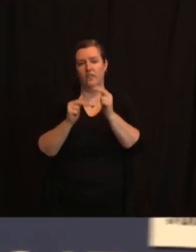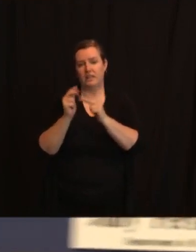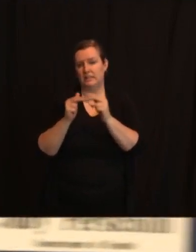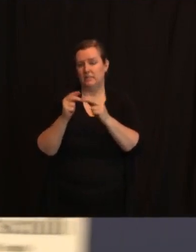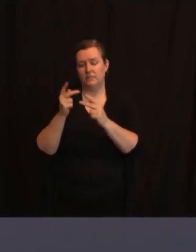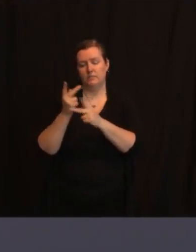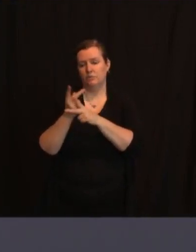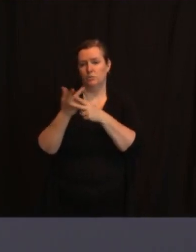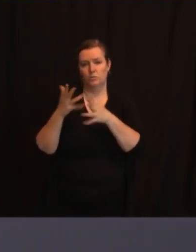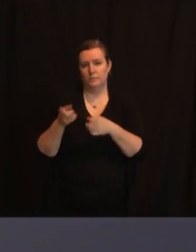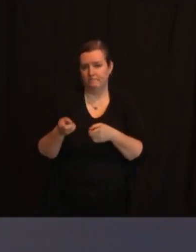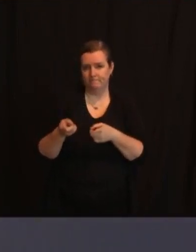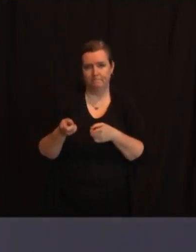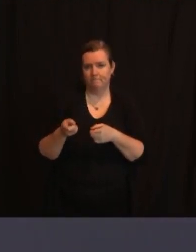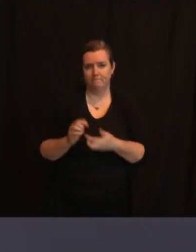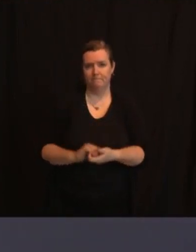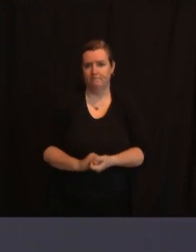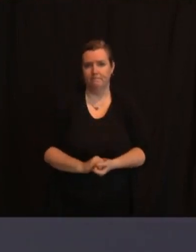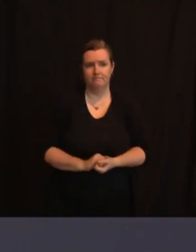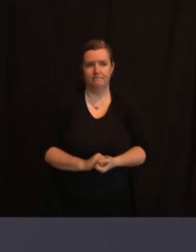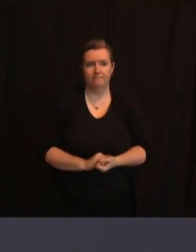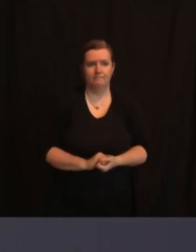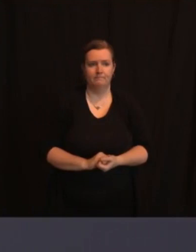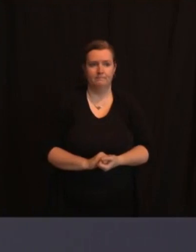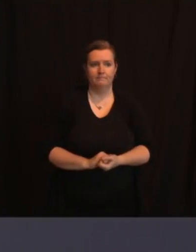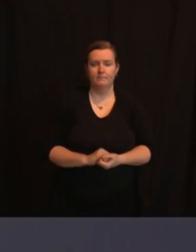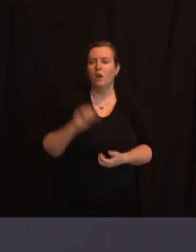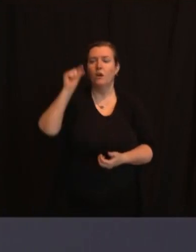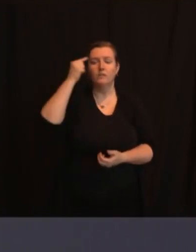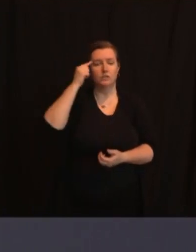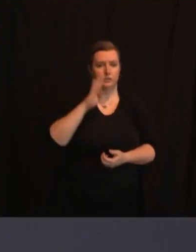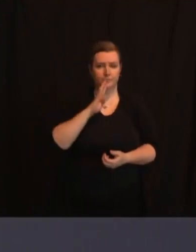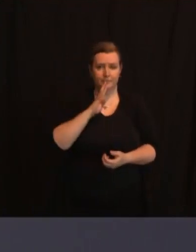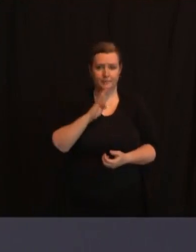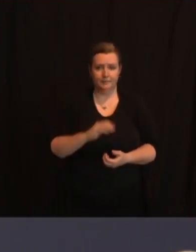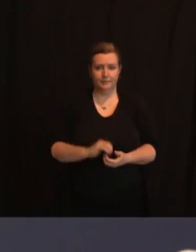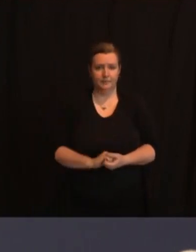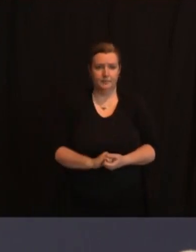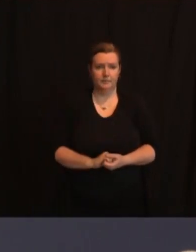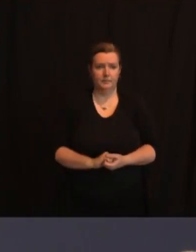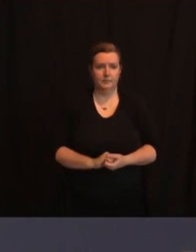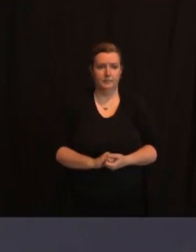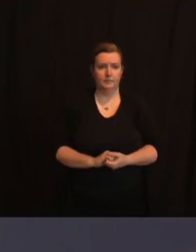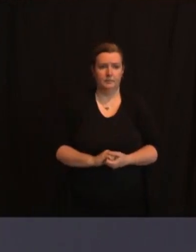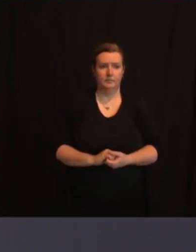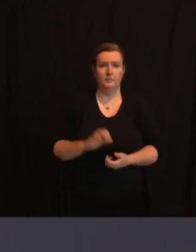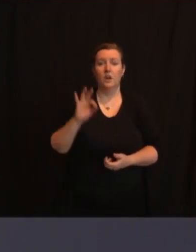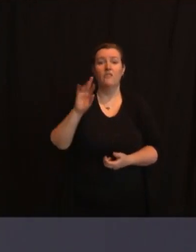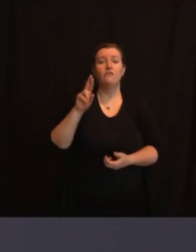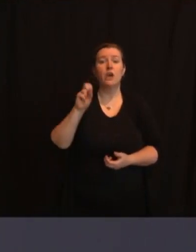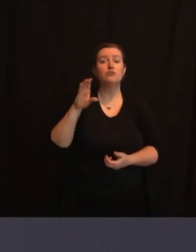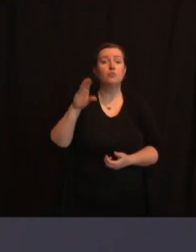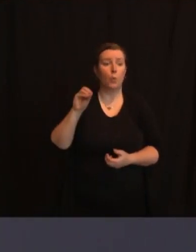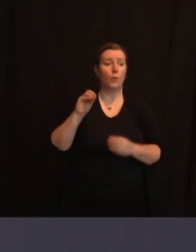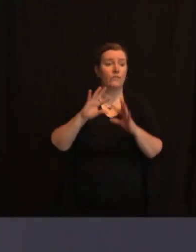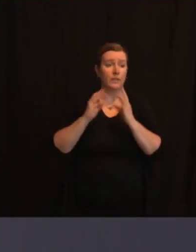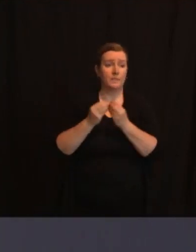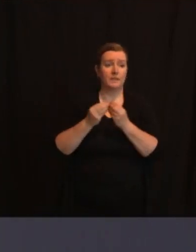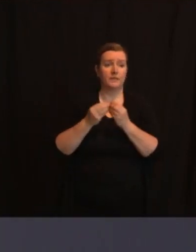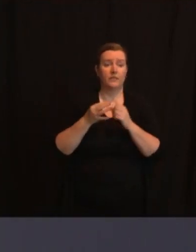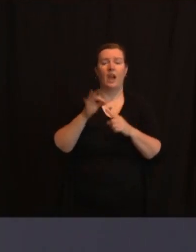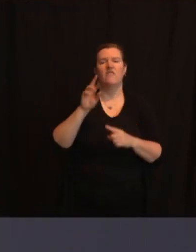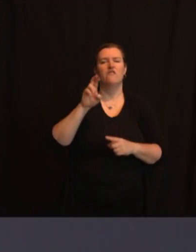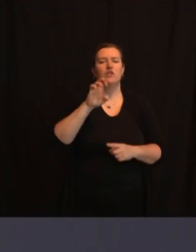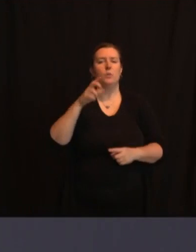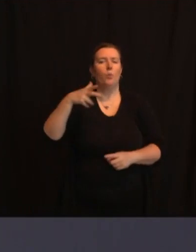Judy, on that point, it feels like years ago, the Fusco family of Freehold, right? That the extraordinary reality